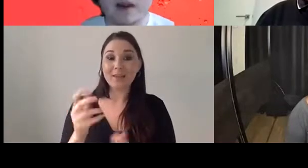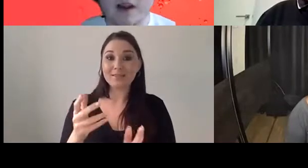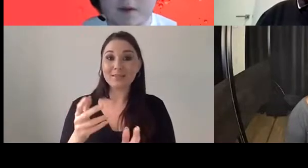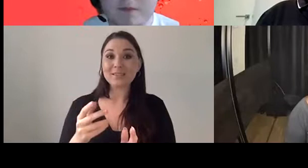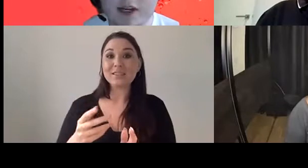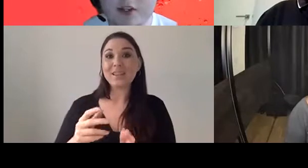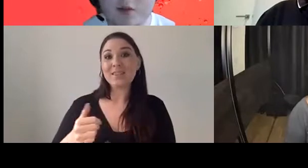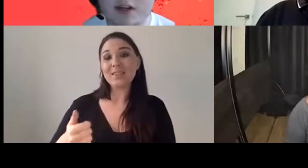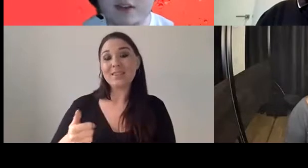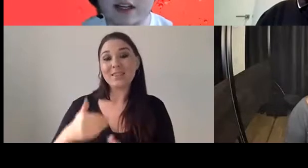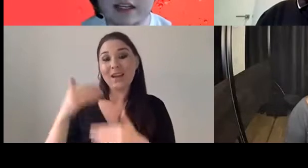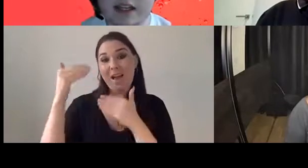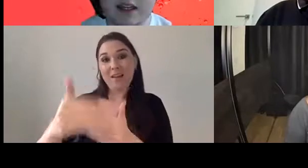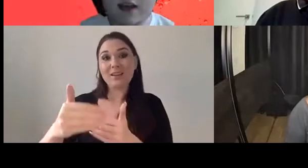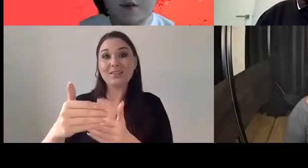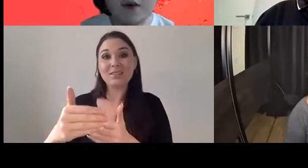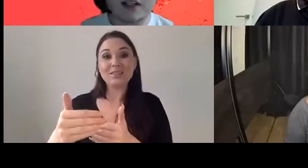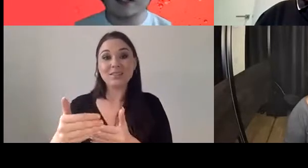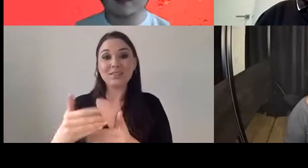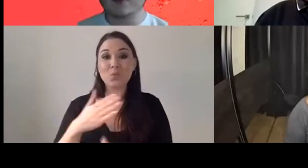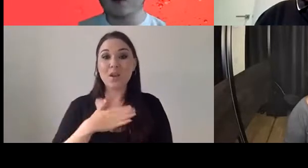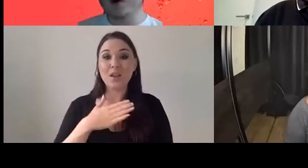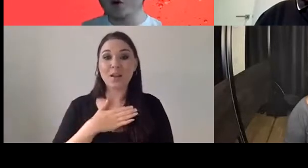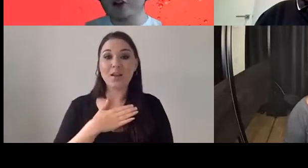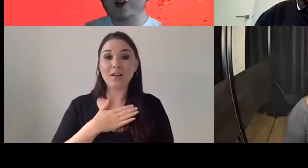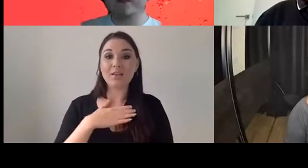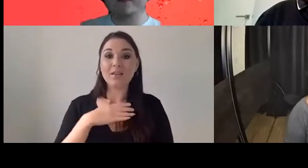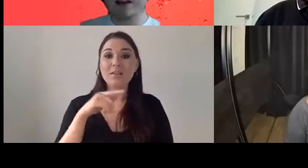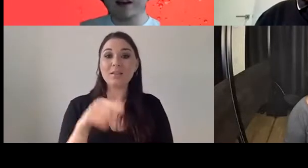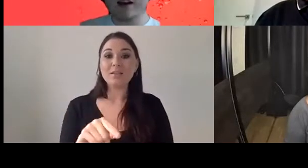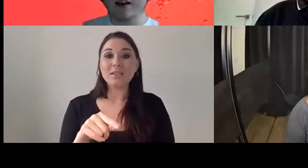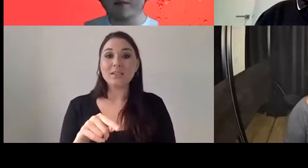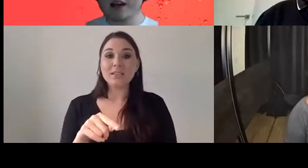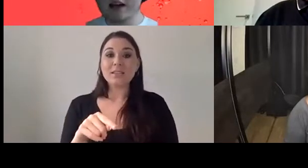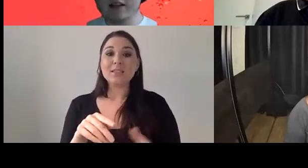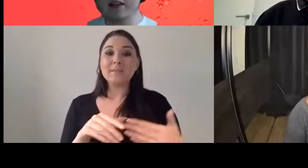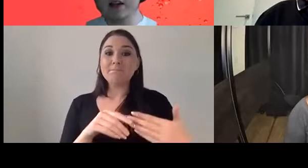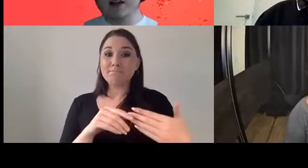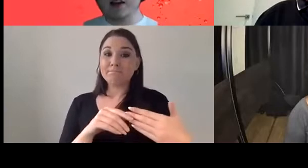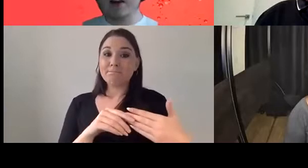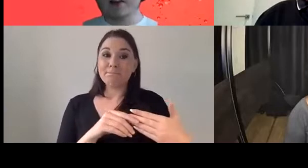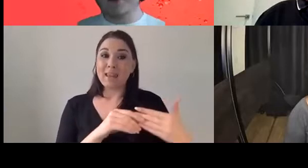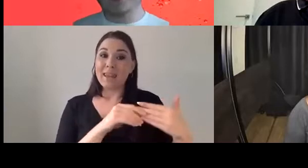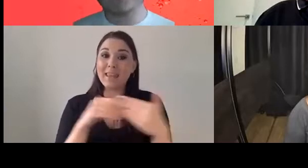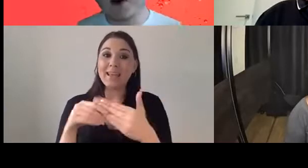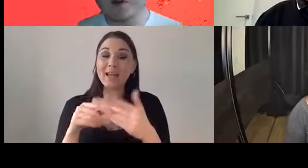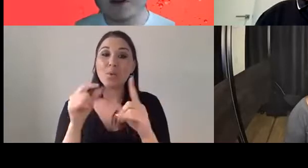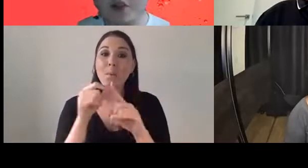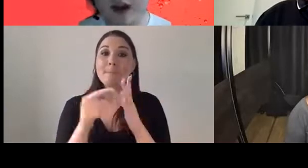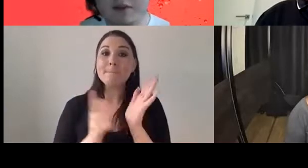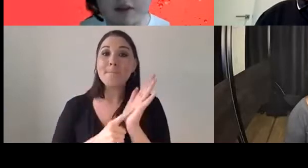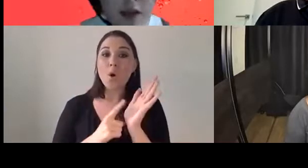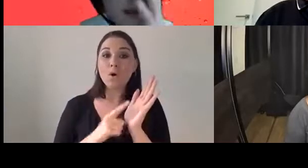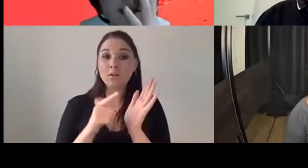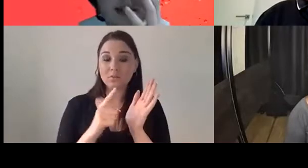part, really just wanted to lead in firstly to a poll question. And I think the first poll that we